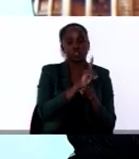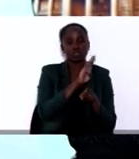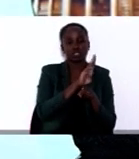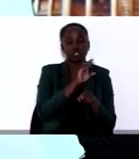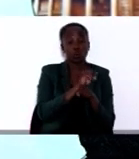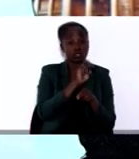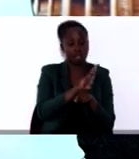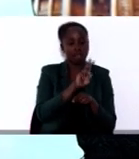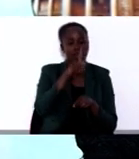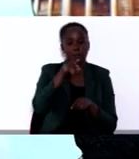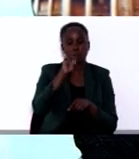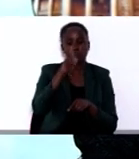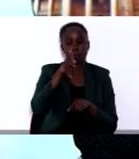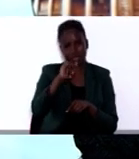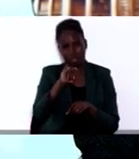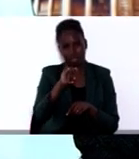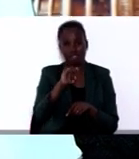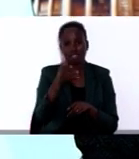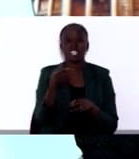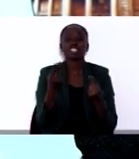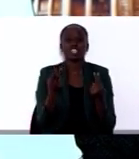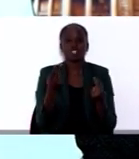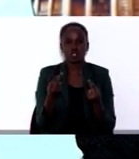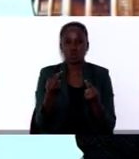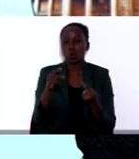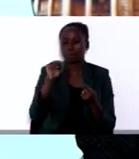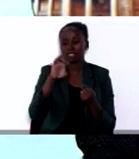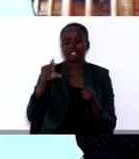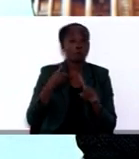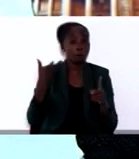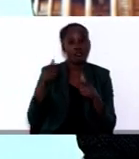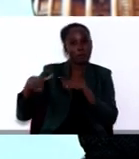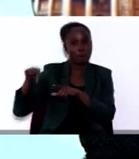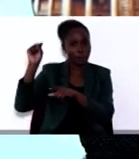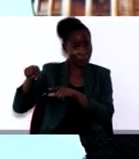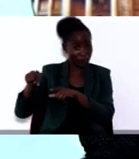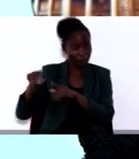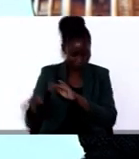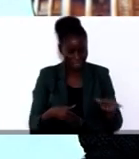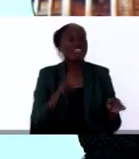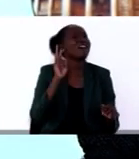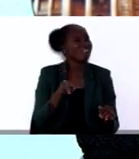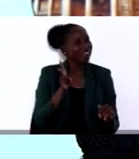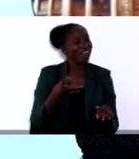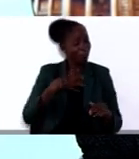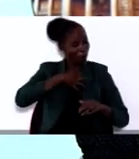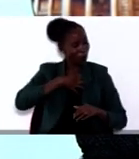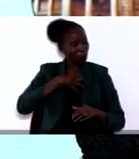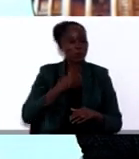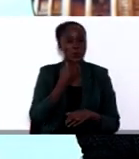Ramatuba, the current Health MEC for Limpopo. And our own